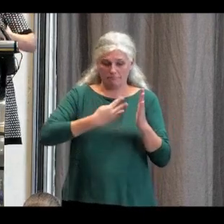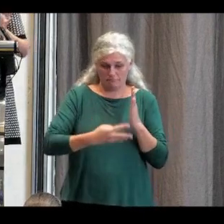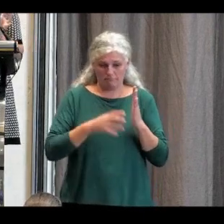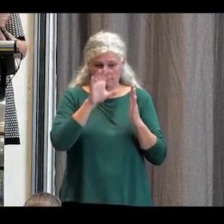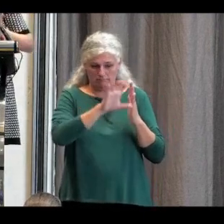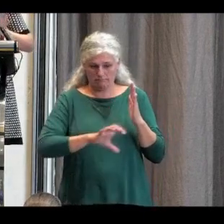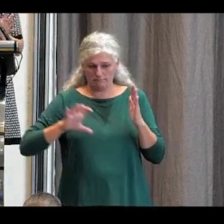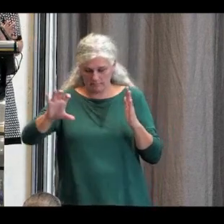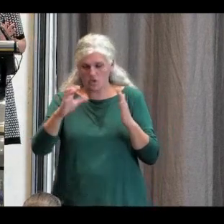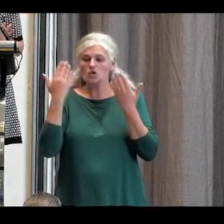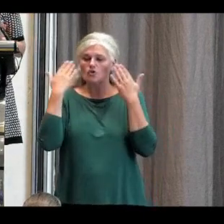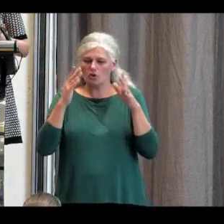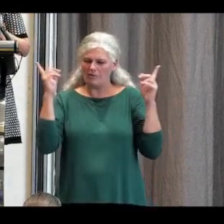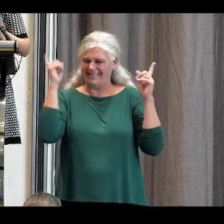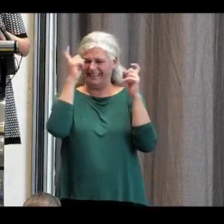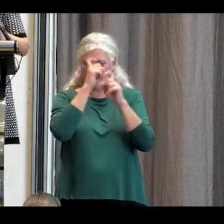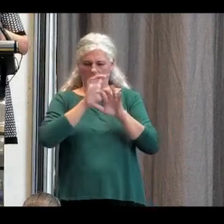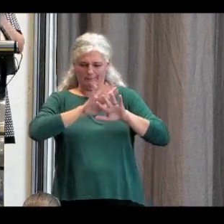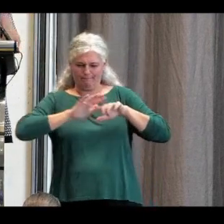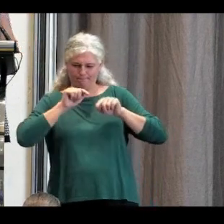shows a quite complicated